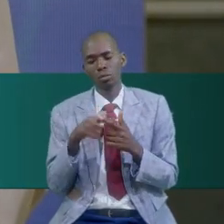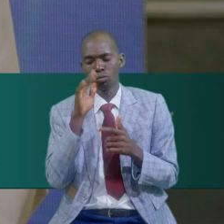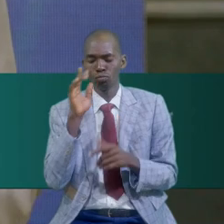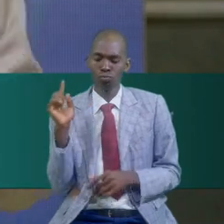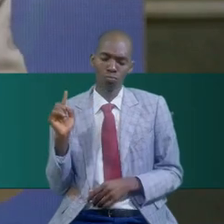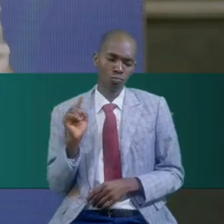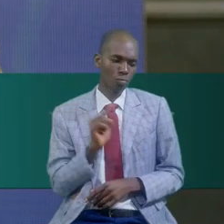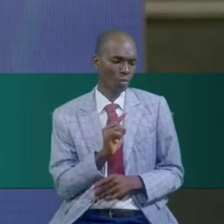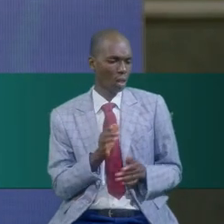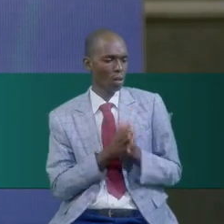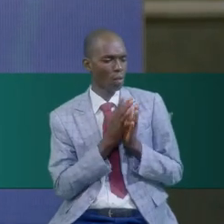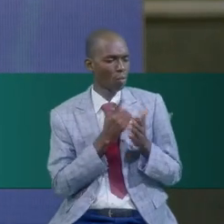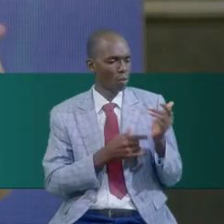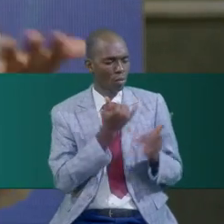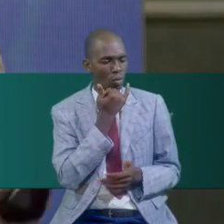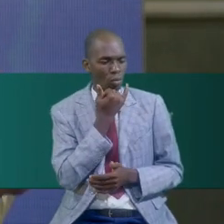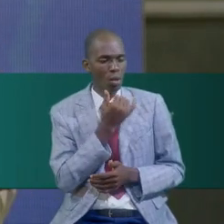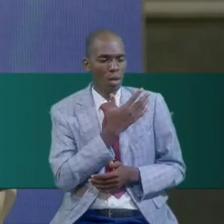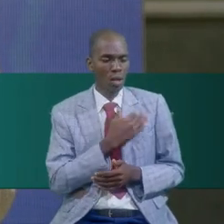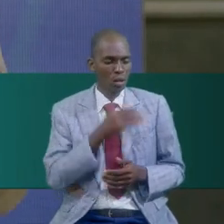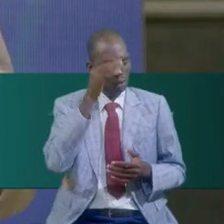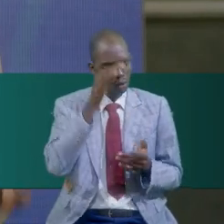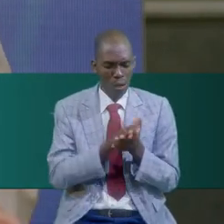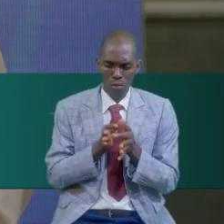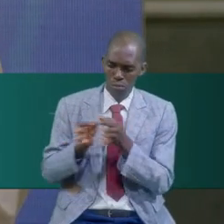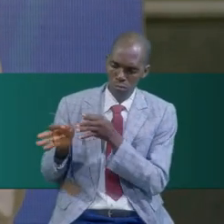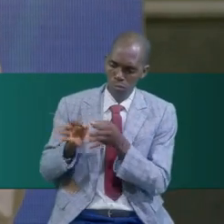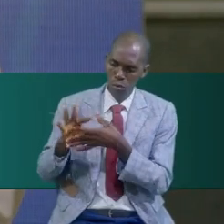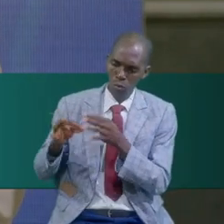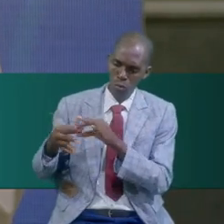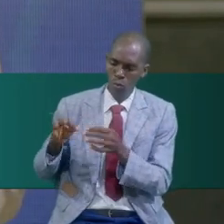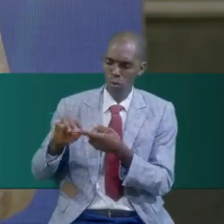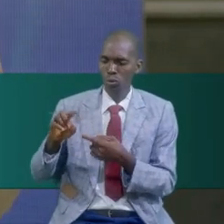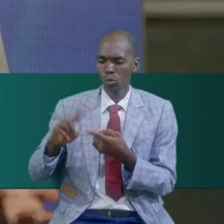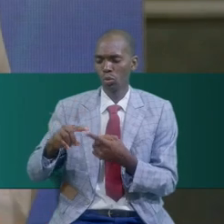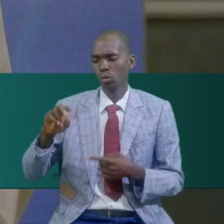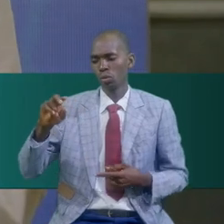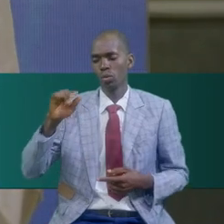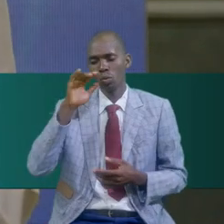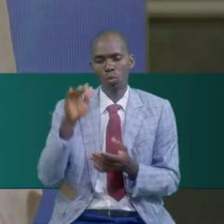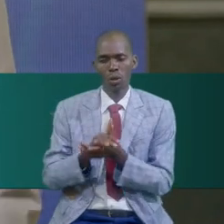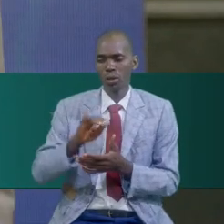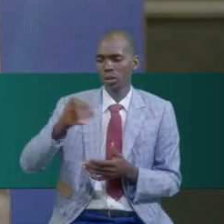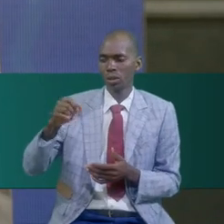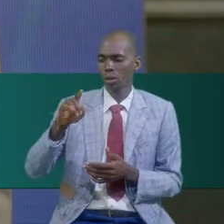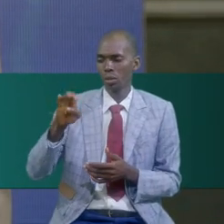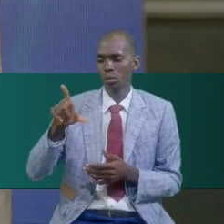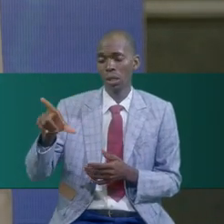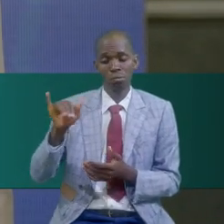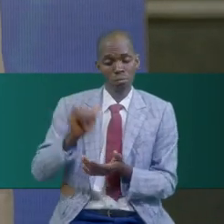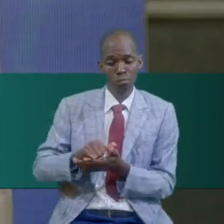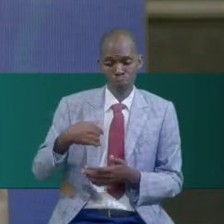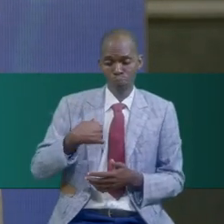to you? Then he told the story. I have a desire. The desire for